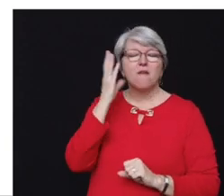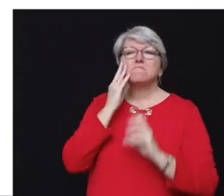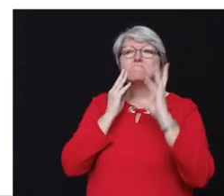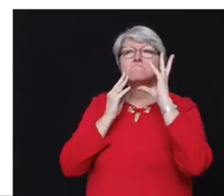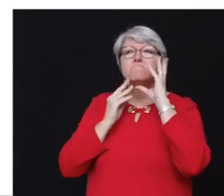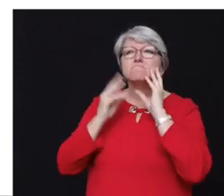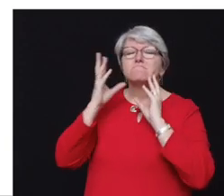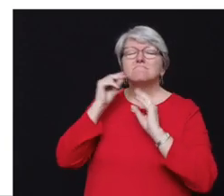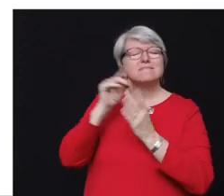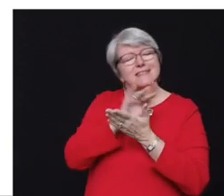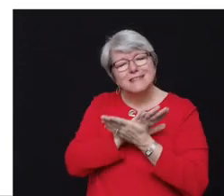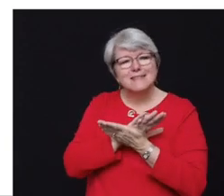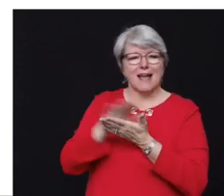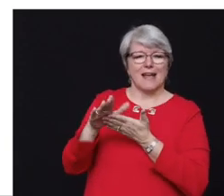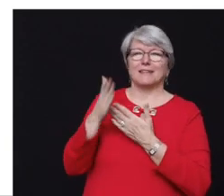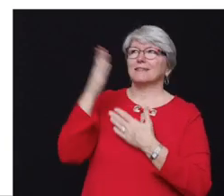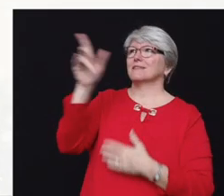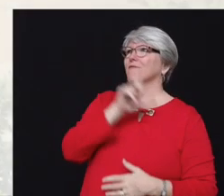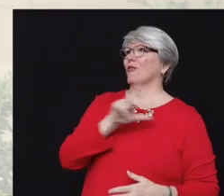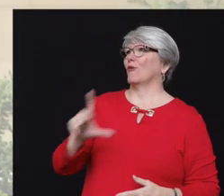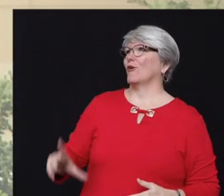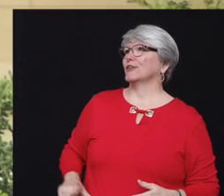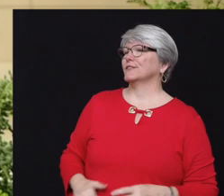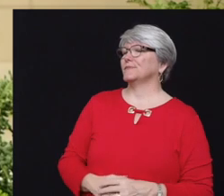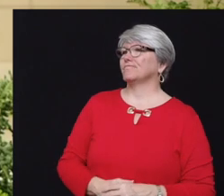tasted the kindness of the Lord."